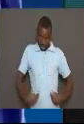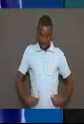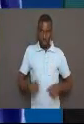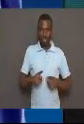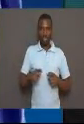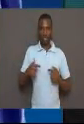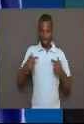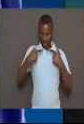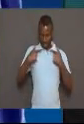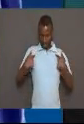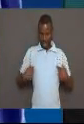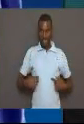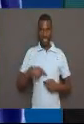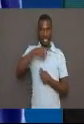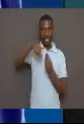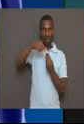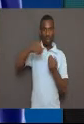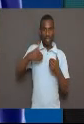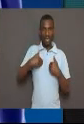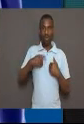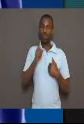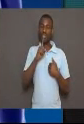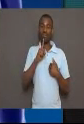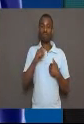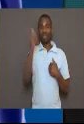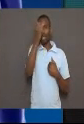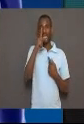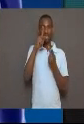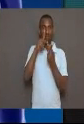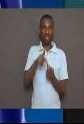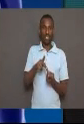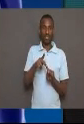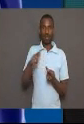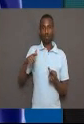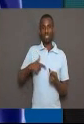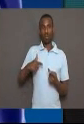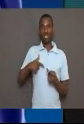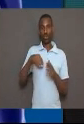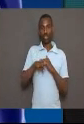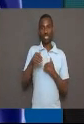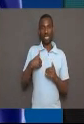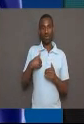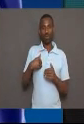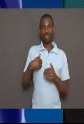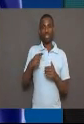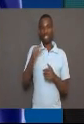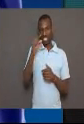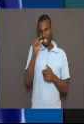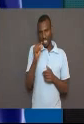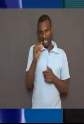This enlarges the chest cavity and reduces the air pressure in the